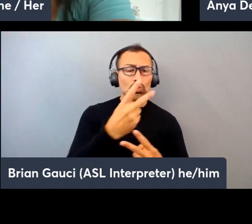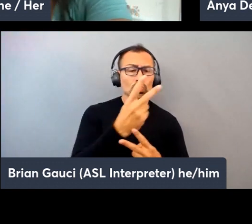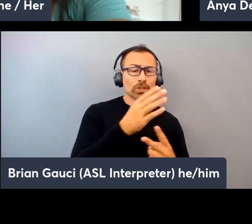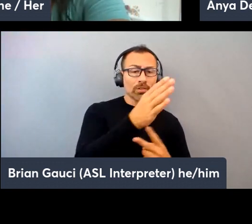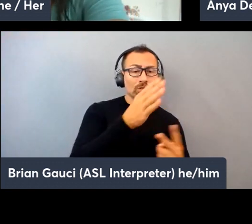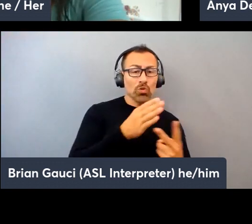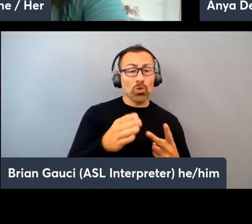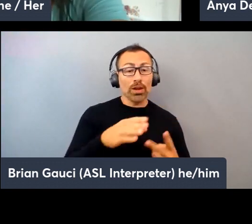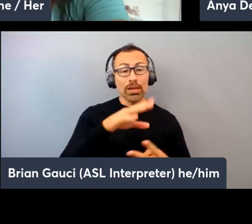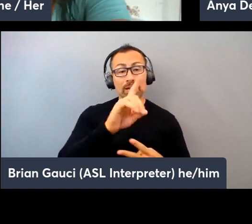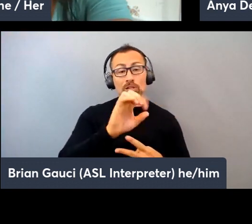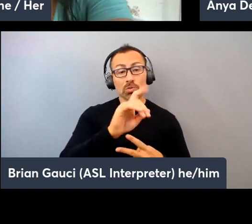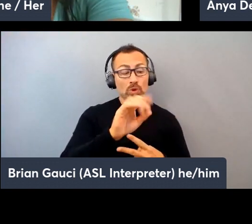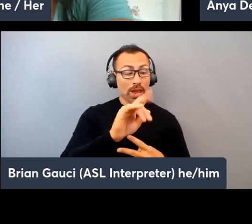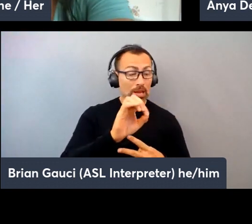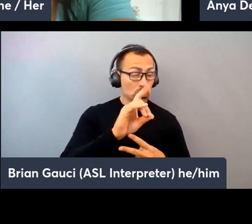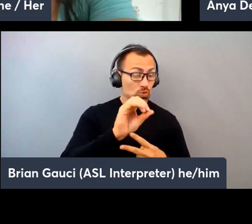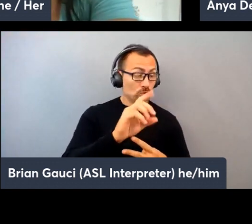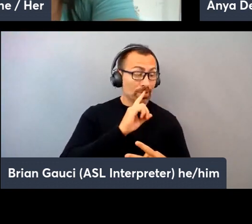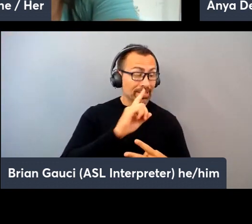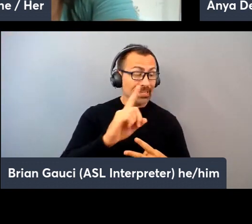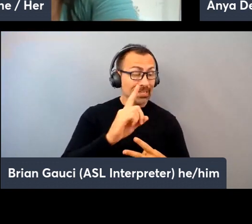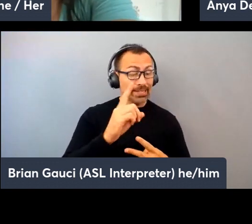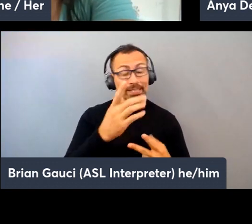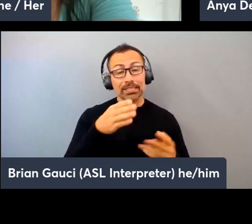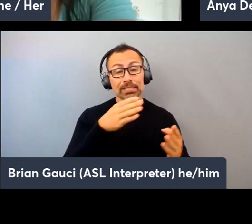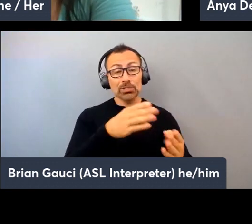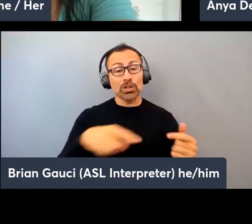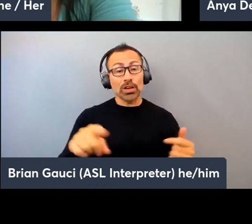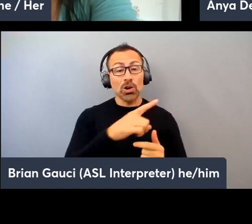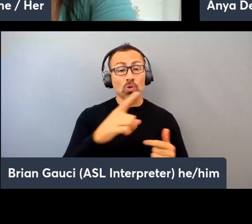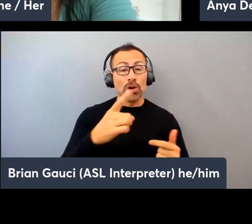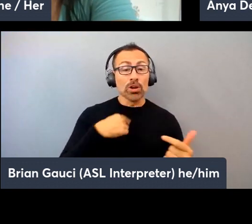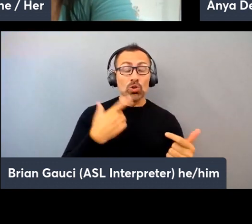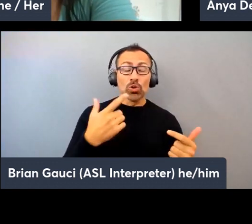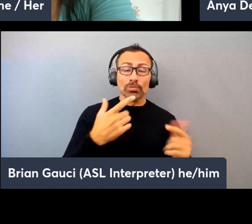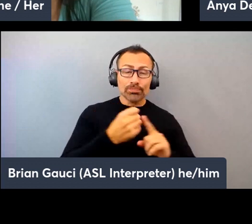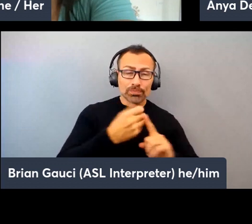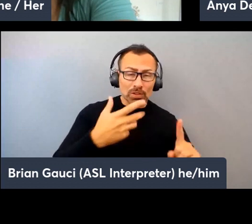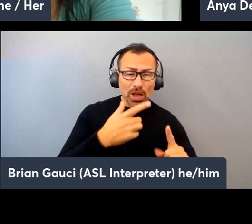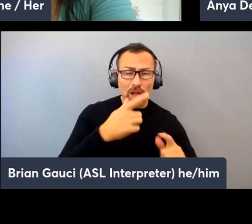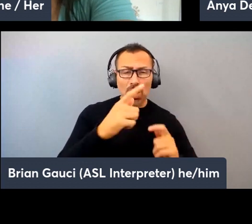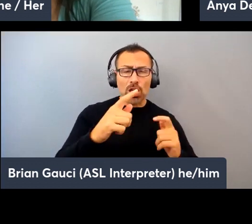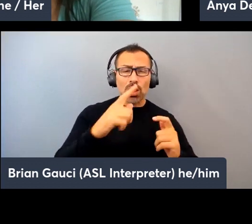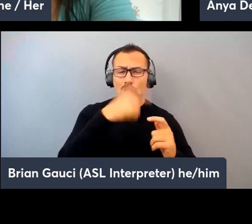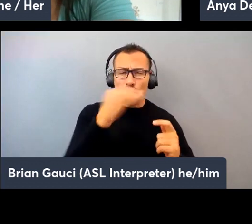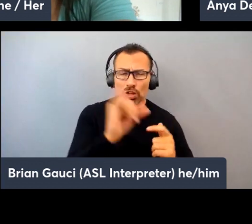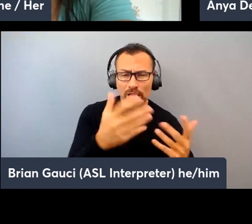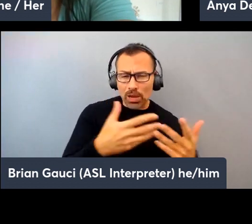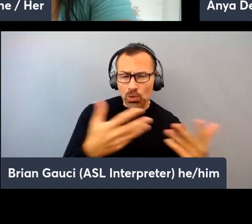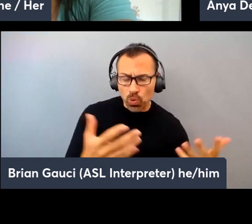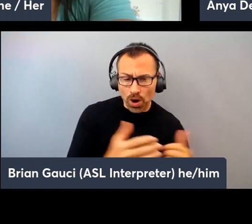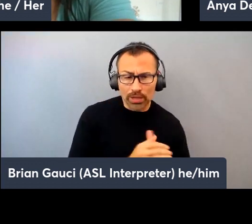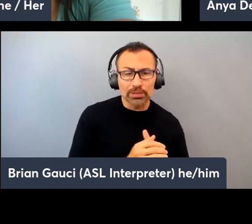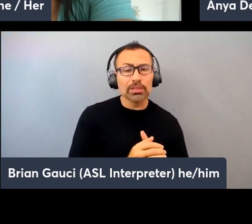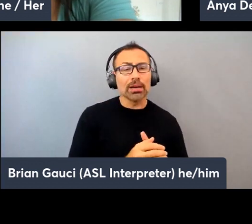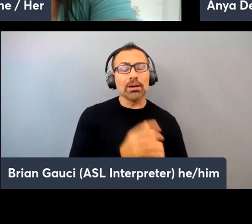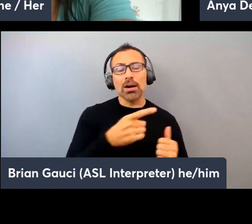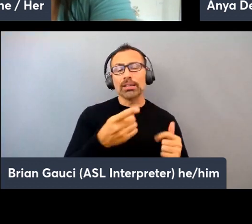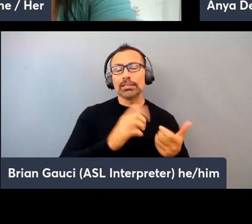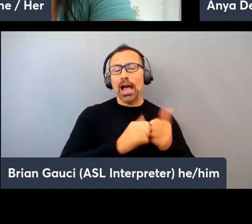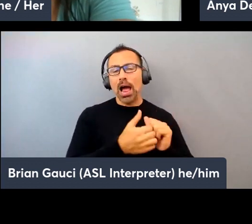declarative is the style in which you specify what your infrastructure should look like, versus imperative, in which it's about like